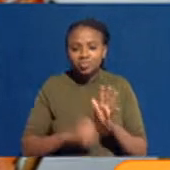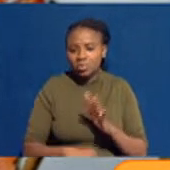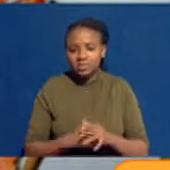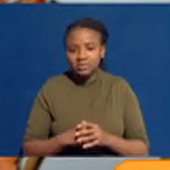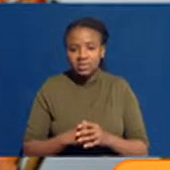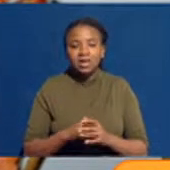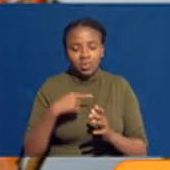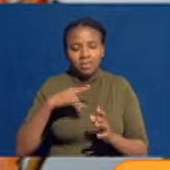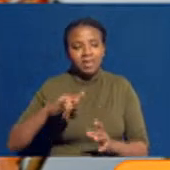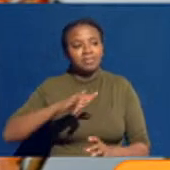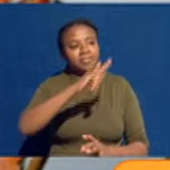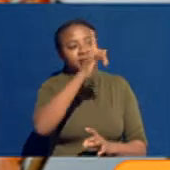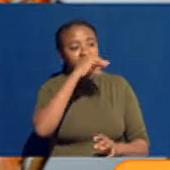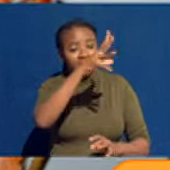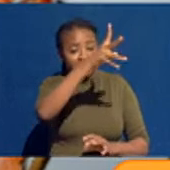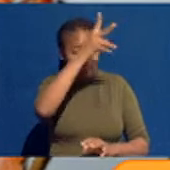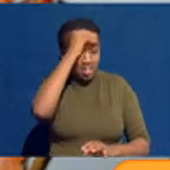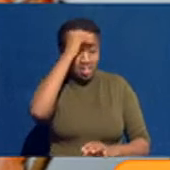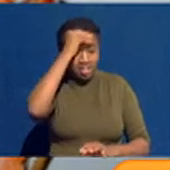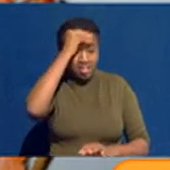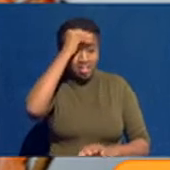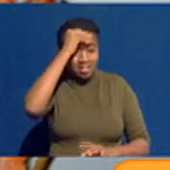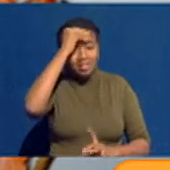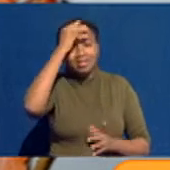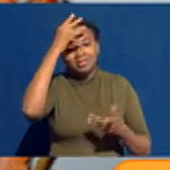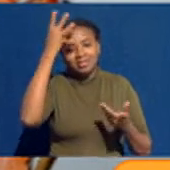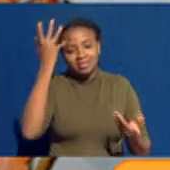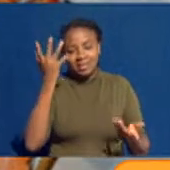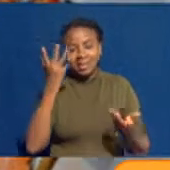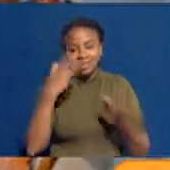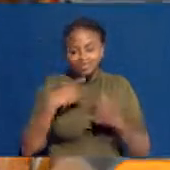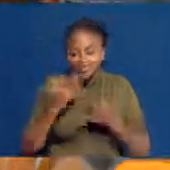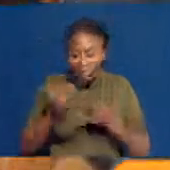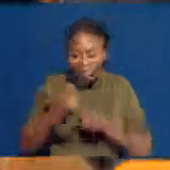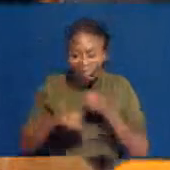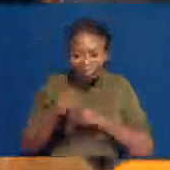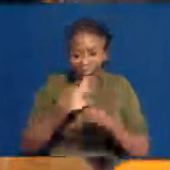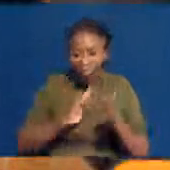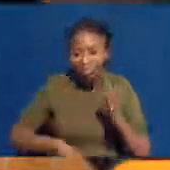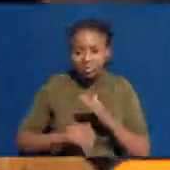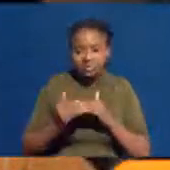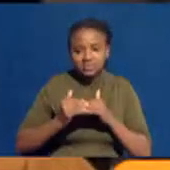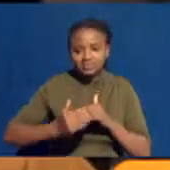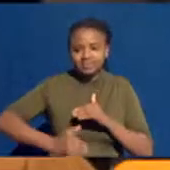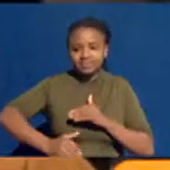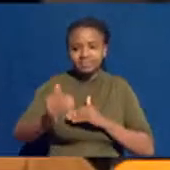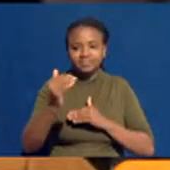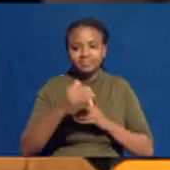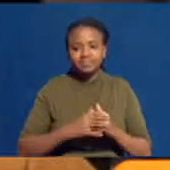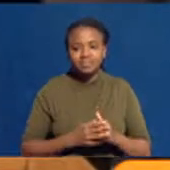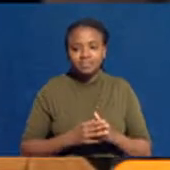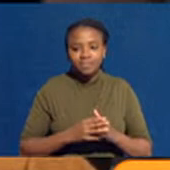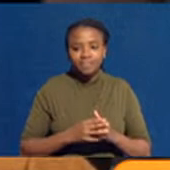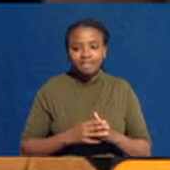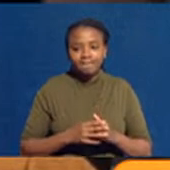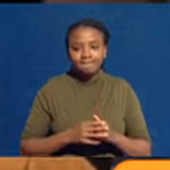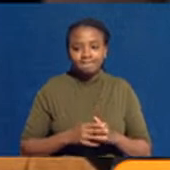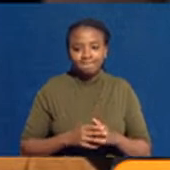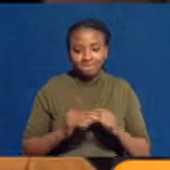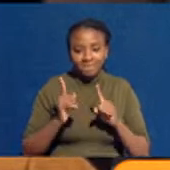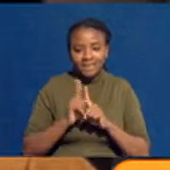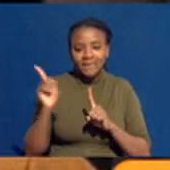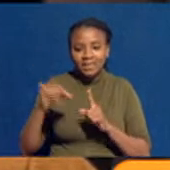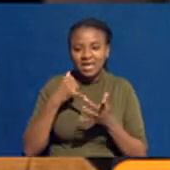I learned even in the space program with things I do afterwards? Her space flight earned her an appearance on